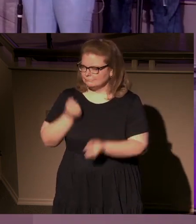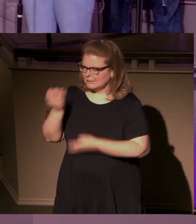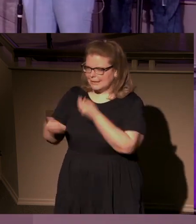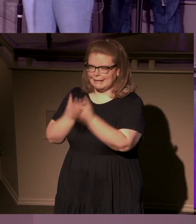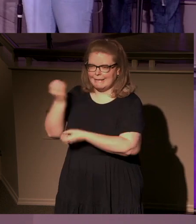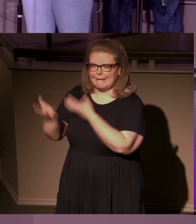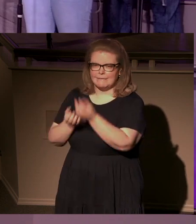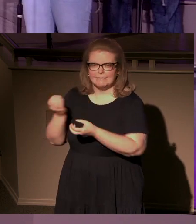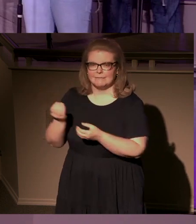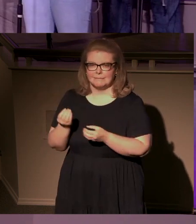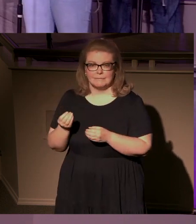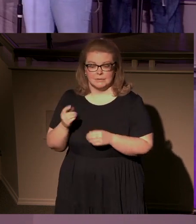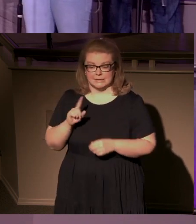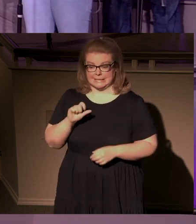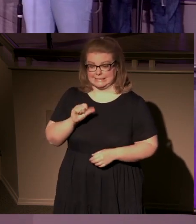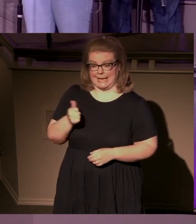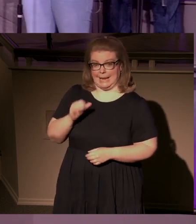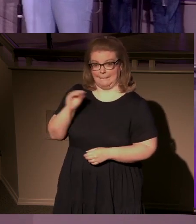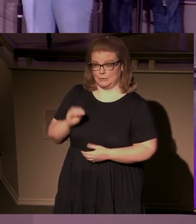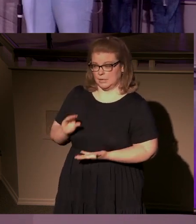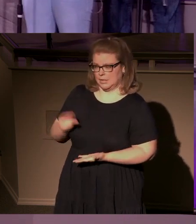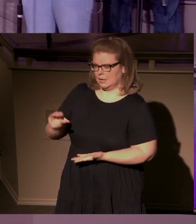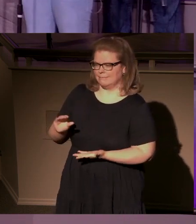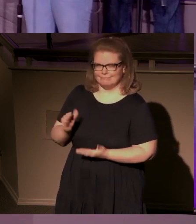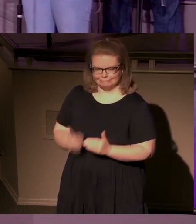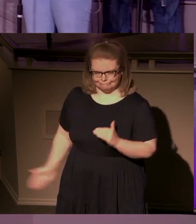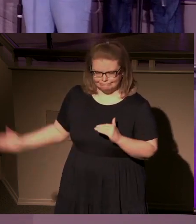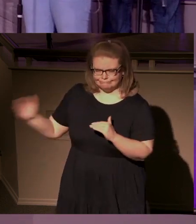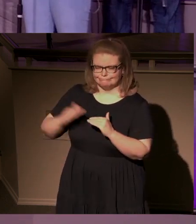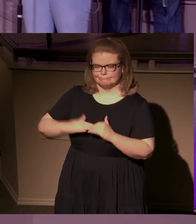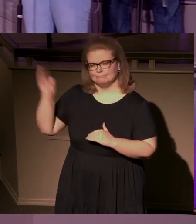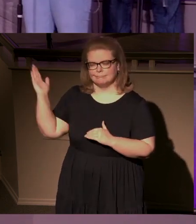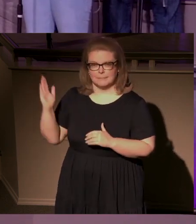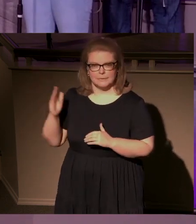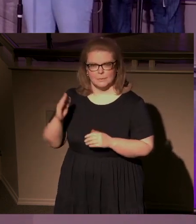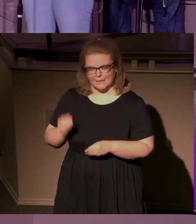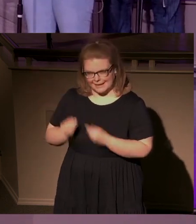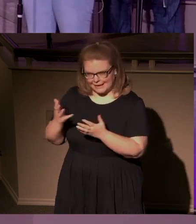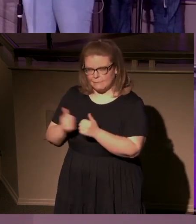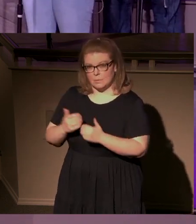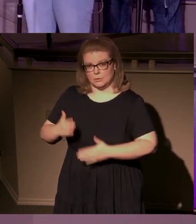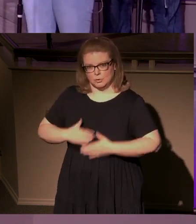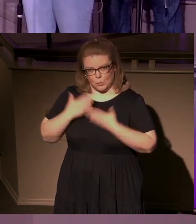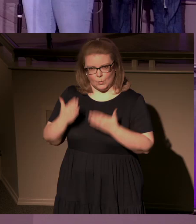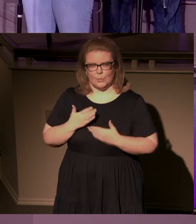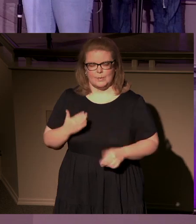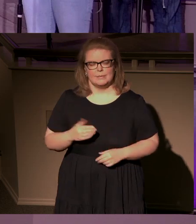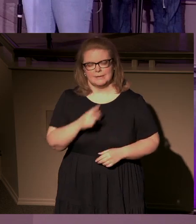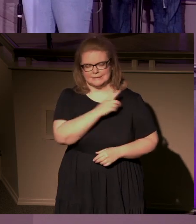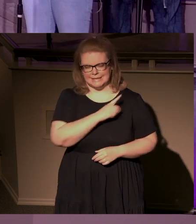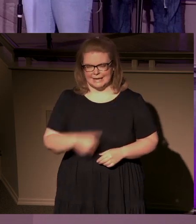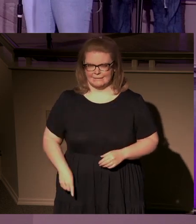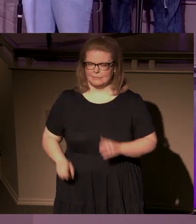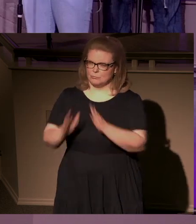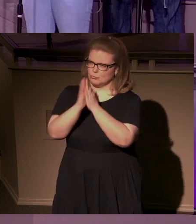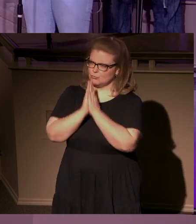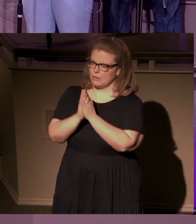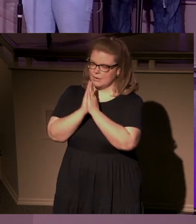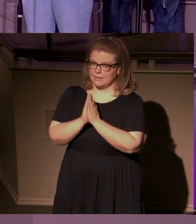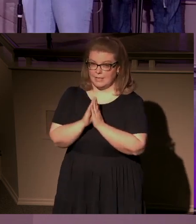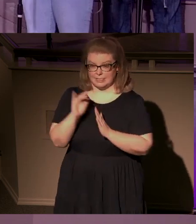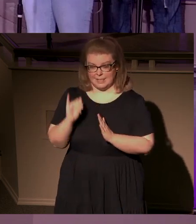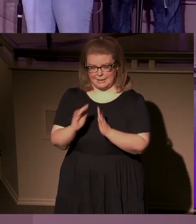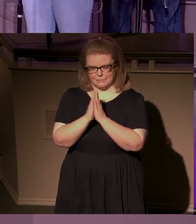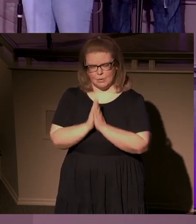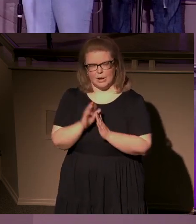just the 10% or something like that. So they gave a lot with joy. And then David had this prayer. And in this prayer, I want you to focus